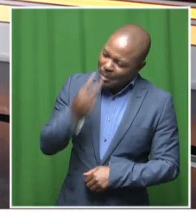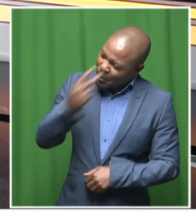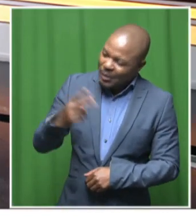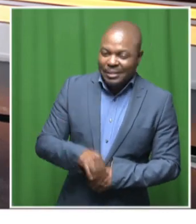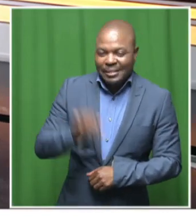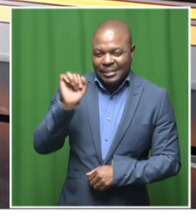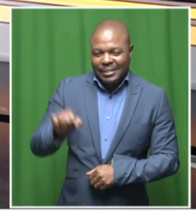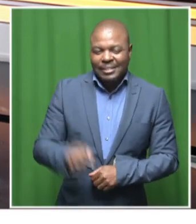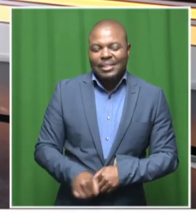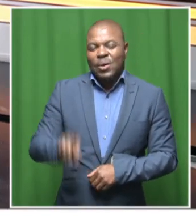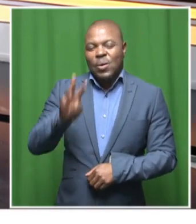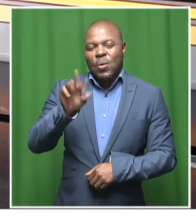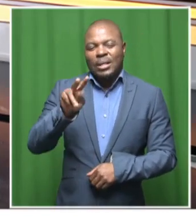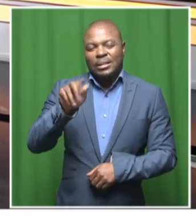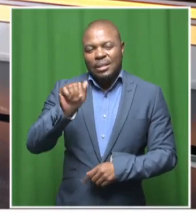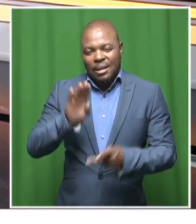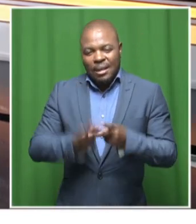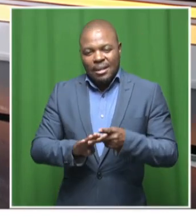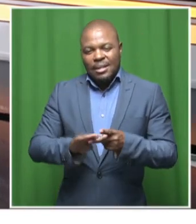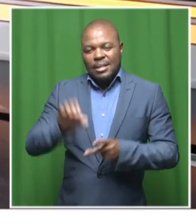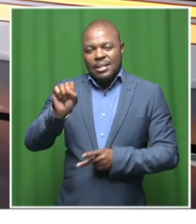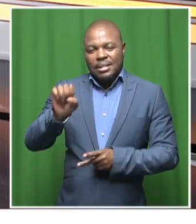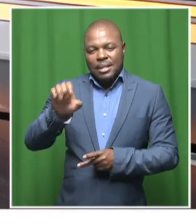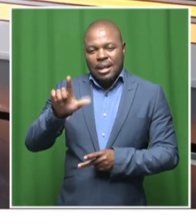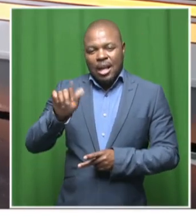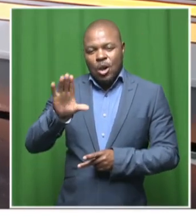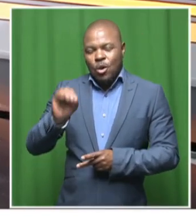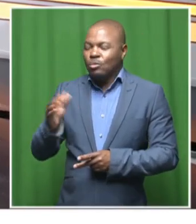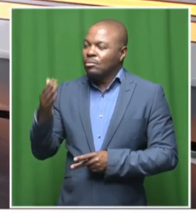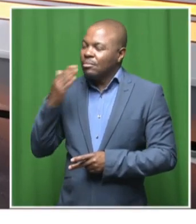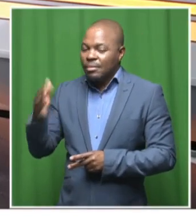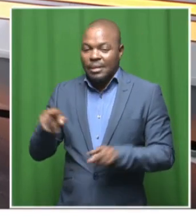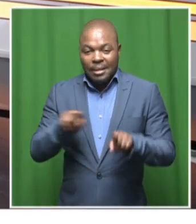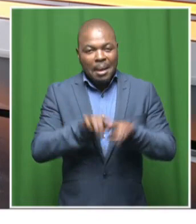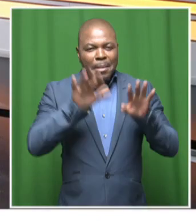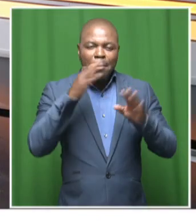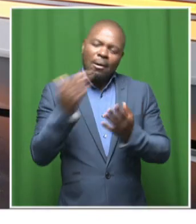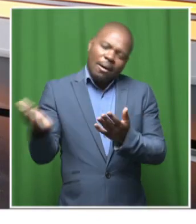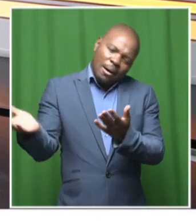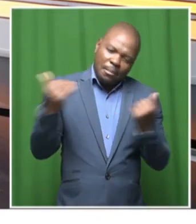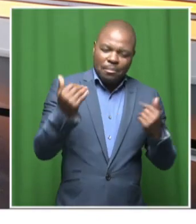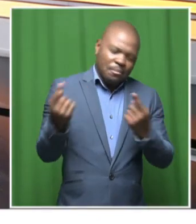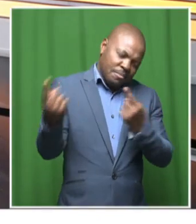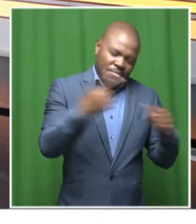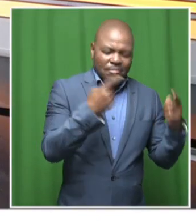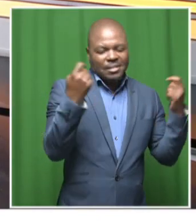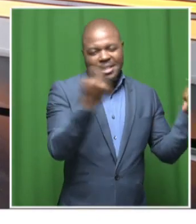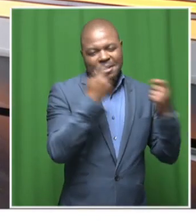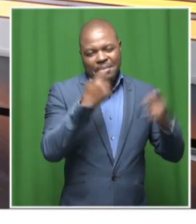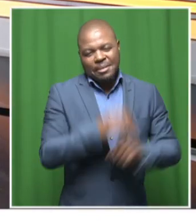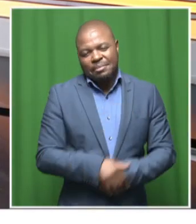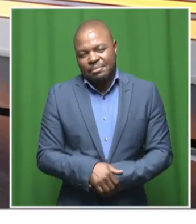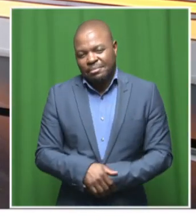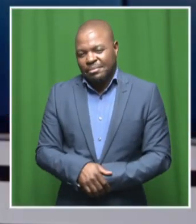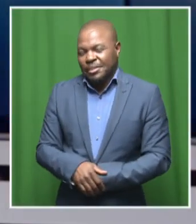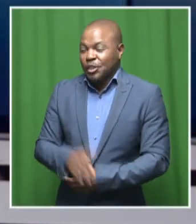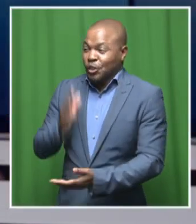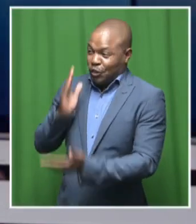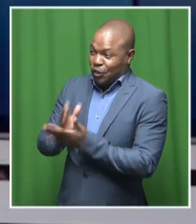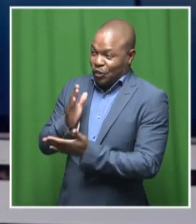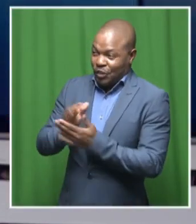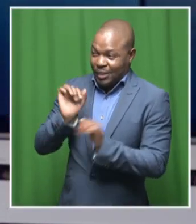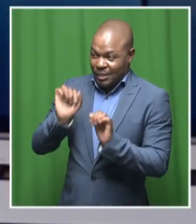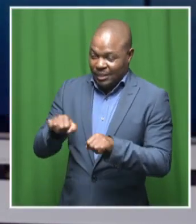all right, Wanita and Selaelo, great chatting to you. Thank you so much for joining us. Thank you so much. Let the people come there. We're going to celebrate. Come. Yes. Definitely. All